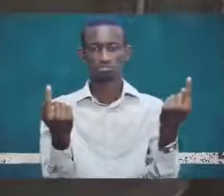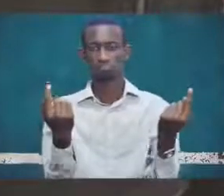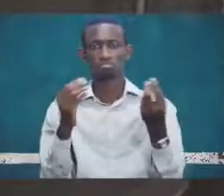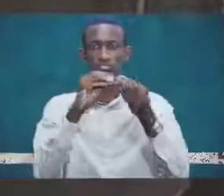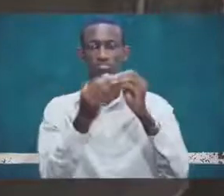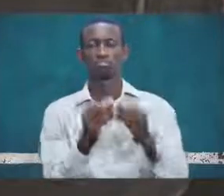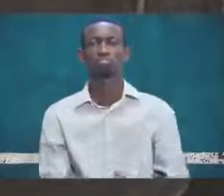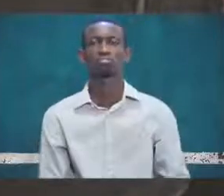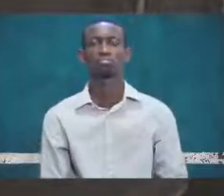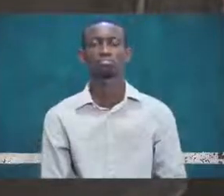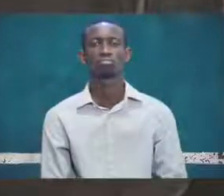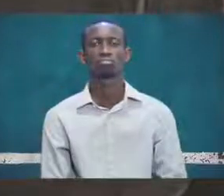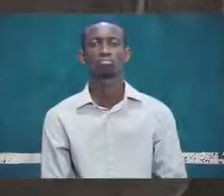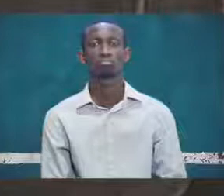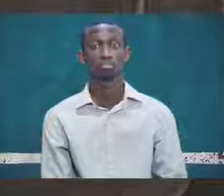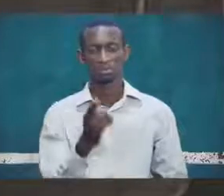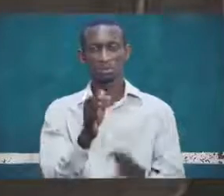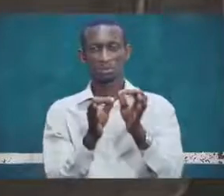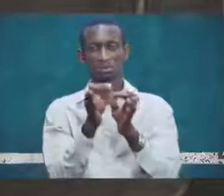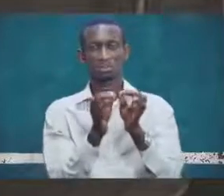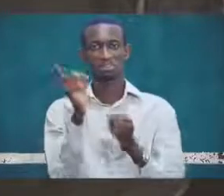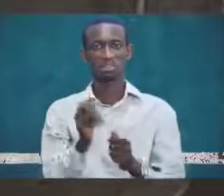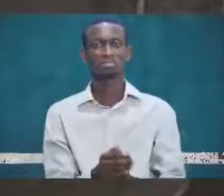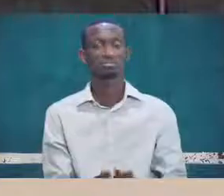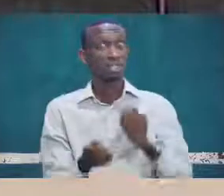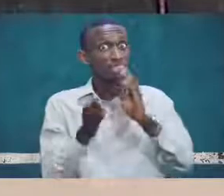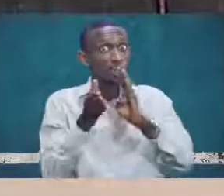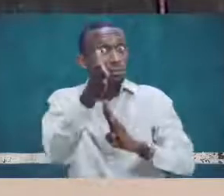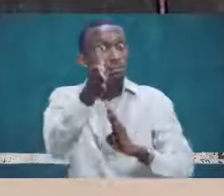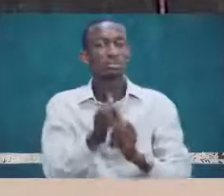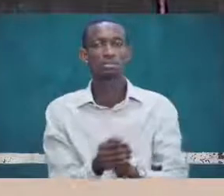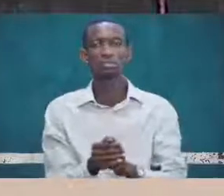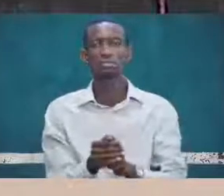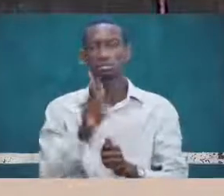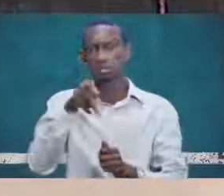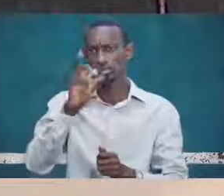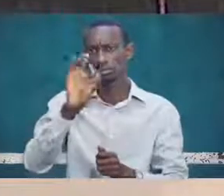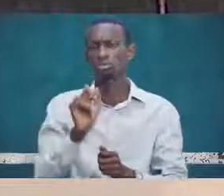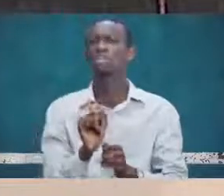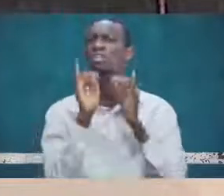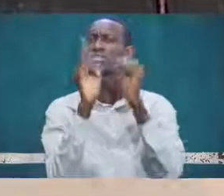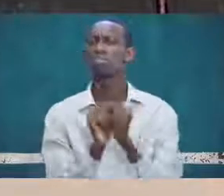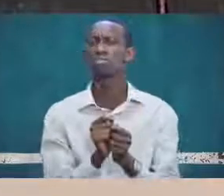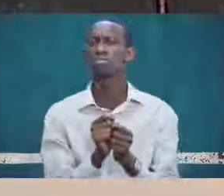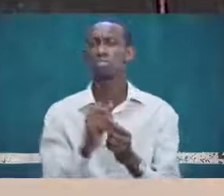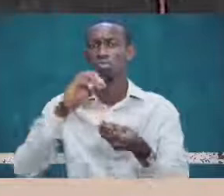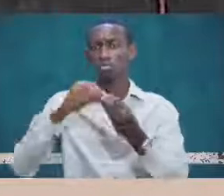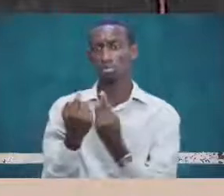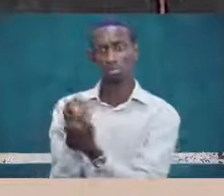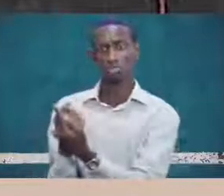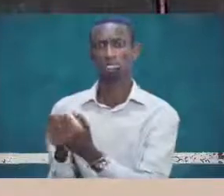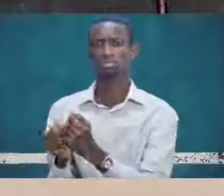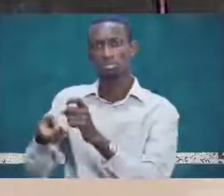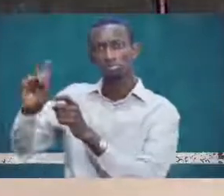before. We were actually explaining that direct proportion. If one amount increases, another amount